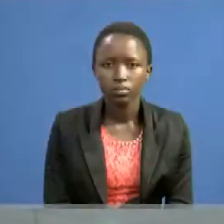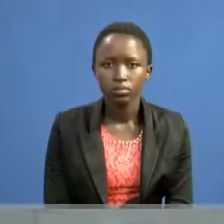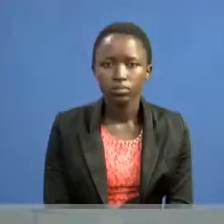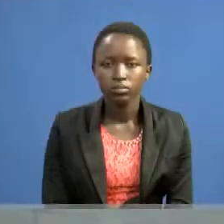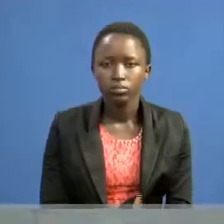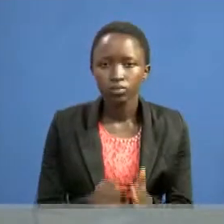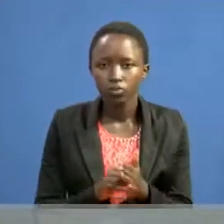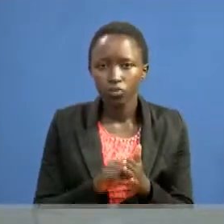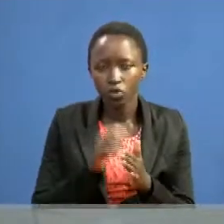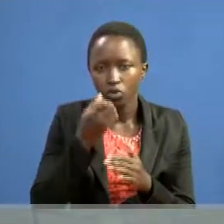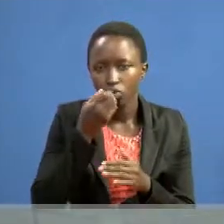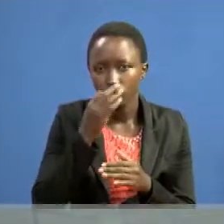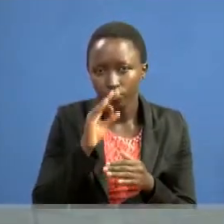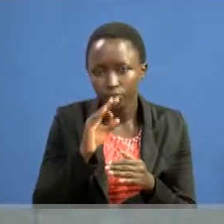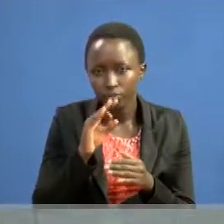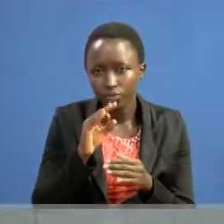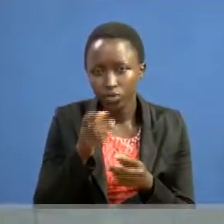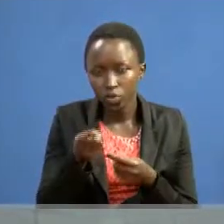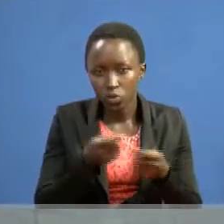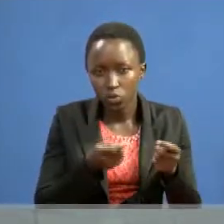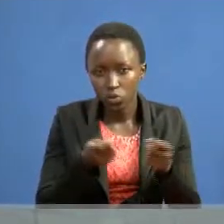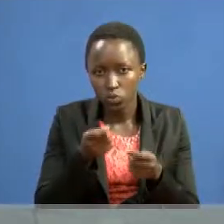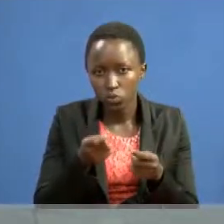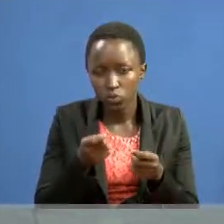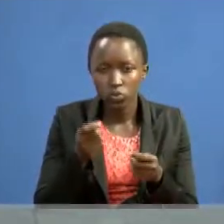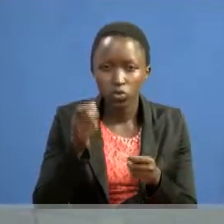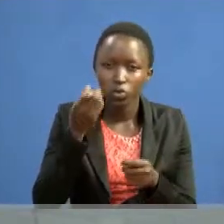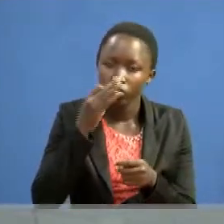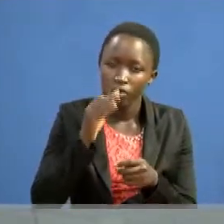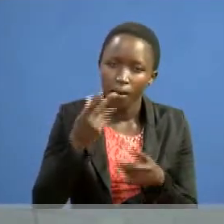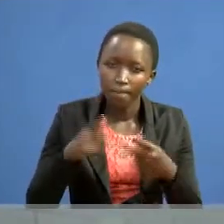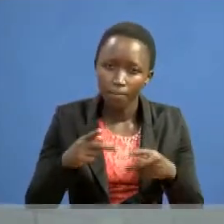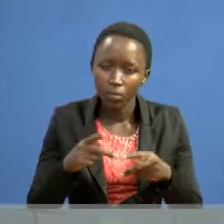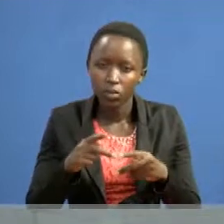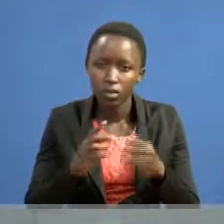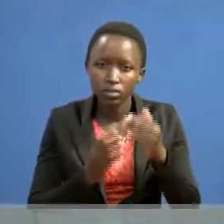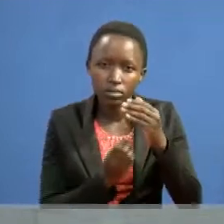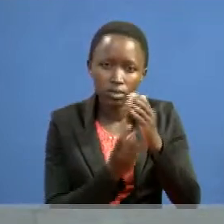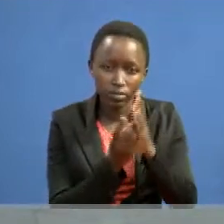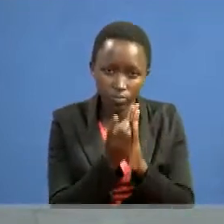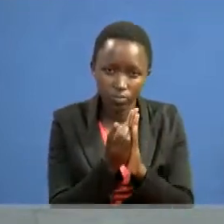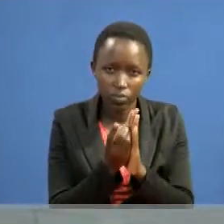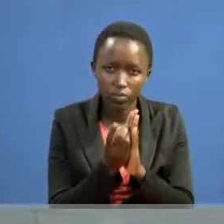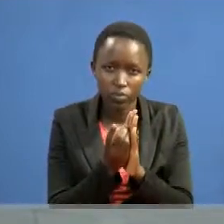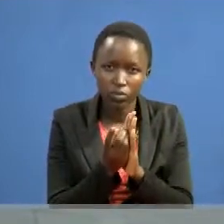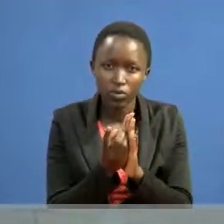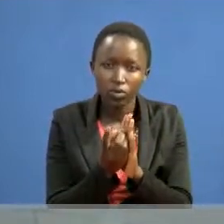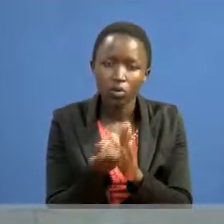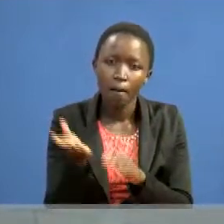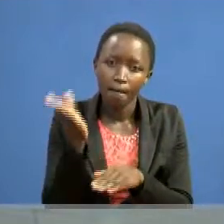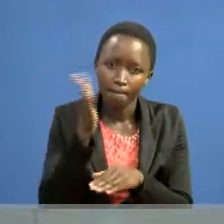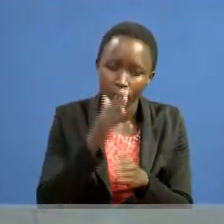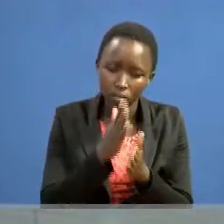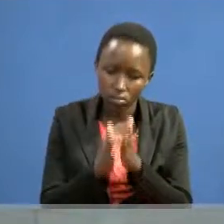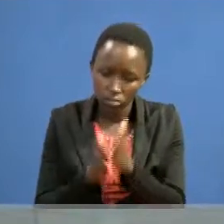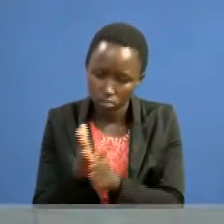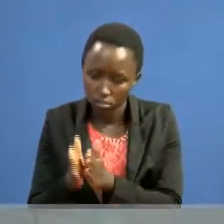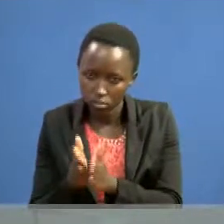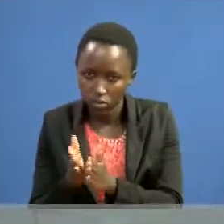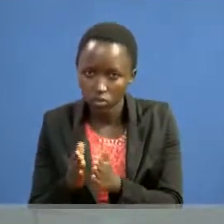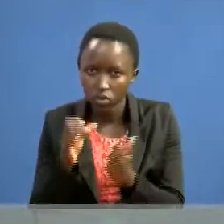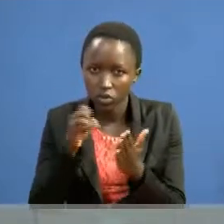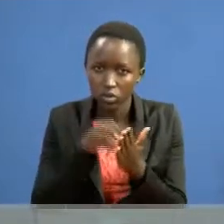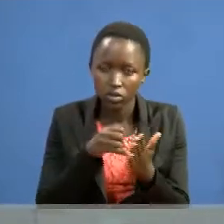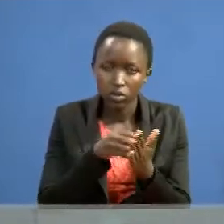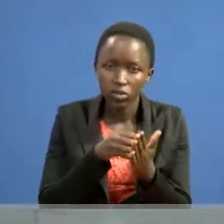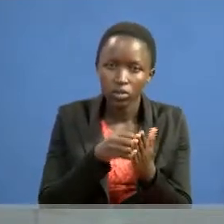tume ya serikali kuu ya kudhibiti idadi ya watu na maendeleo imerejea mpango wa